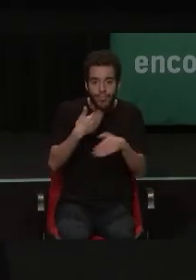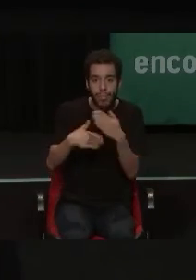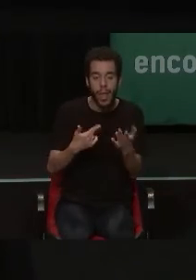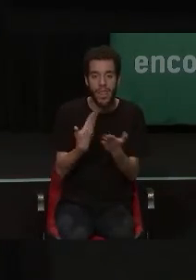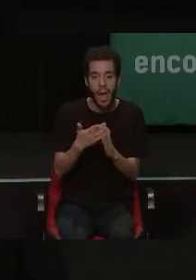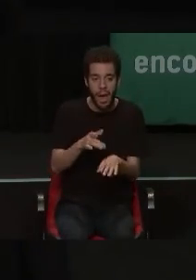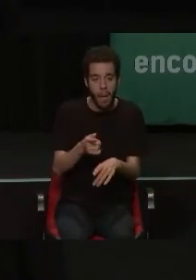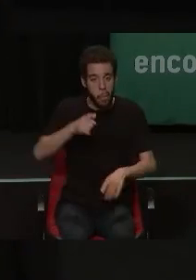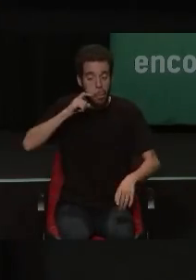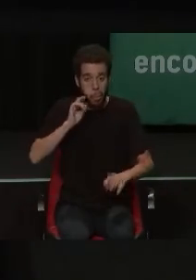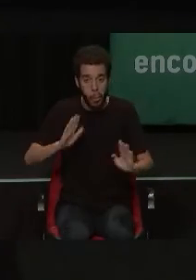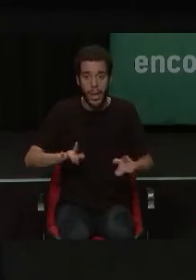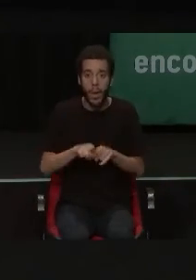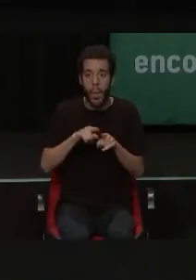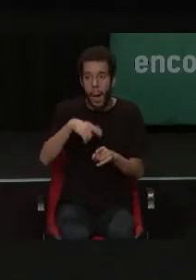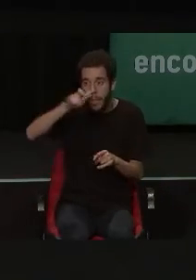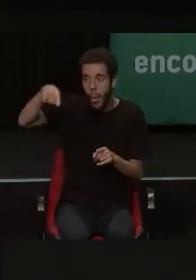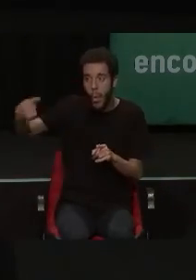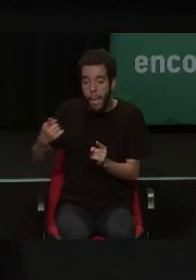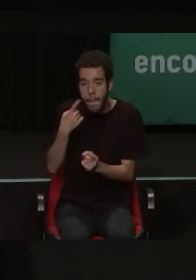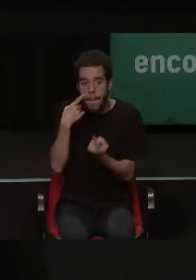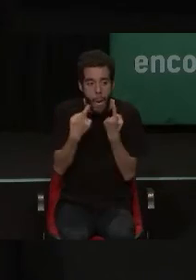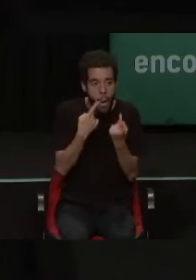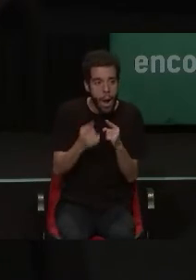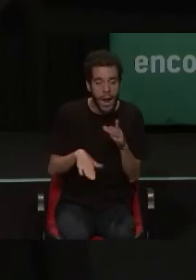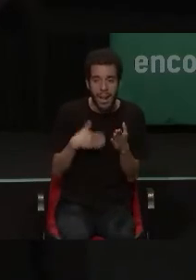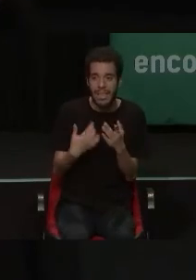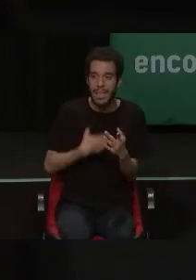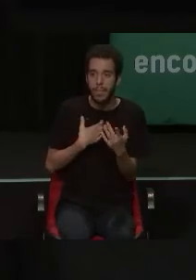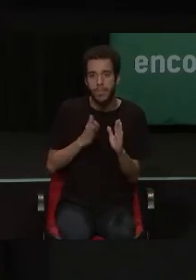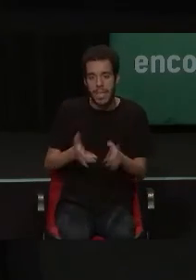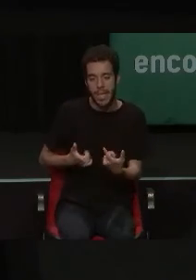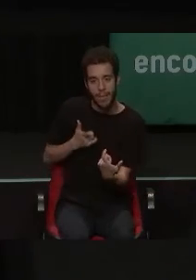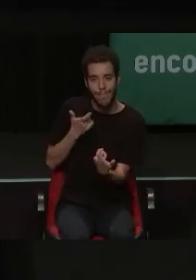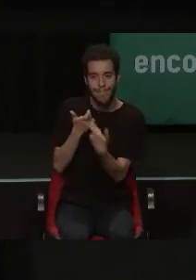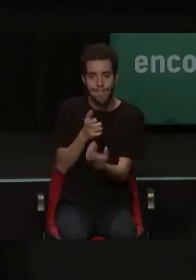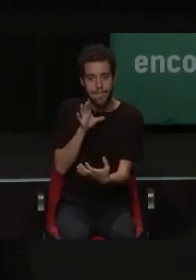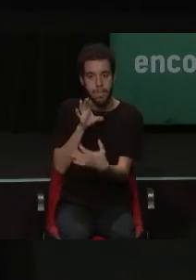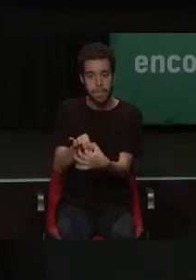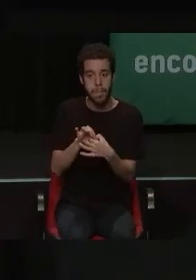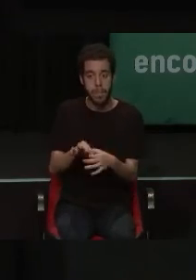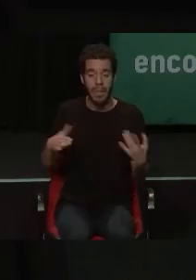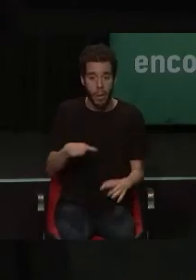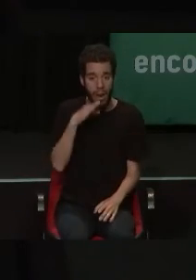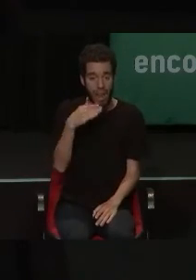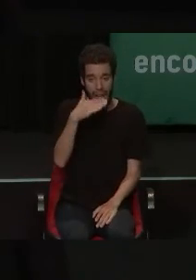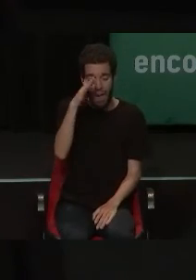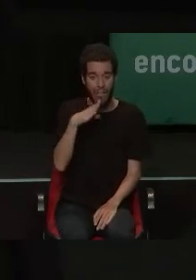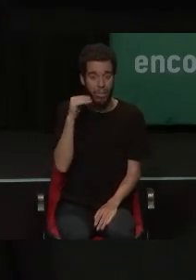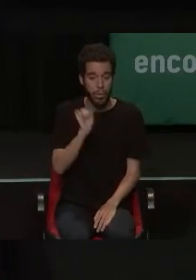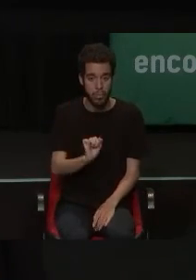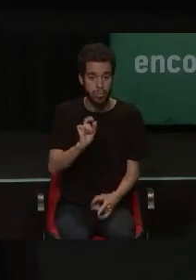the loving affairs and relationships with others. We have to consider that they use